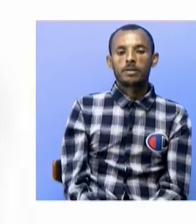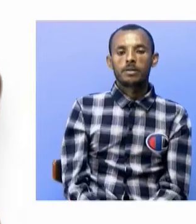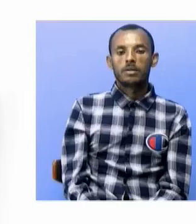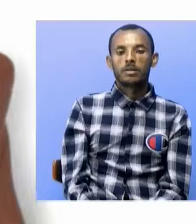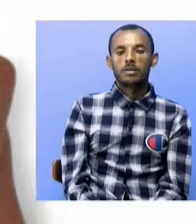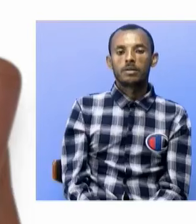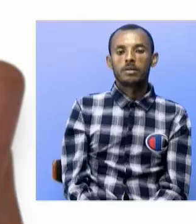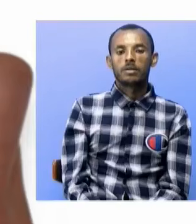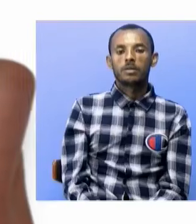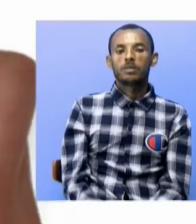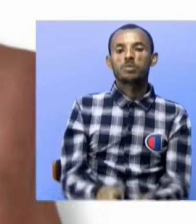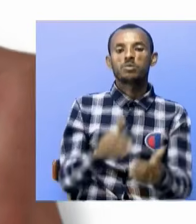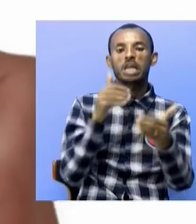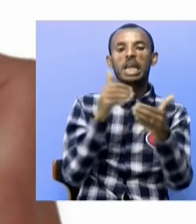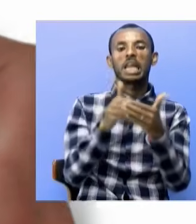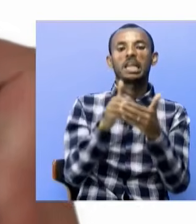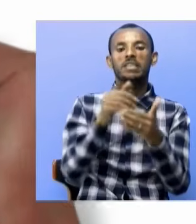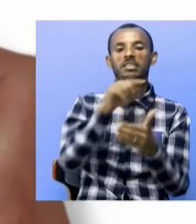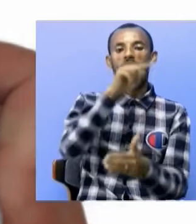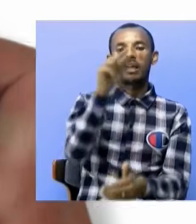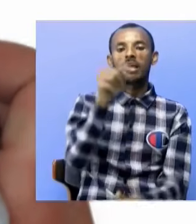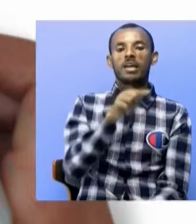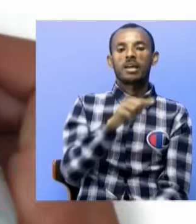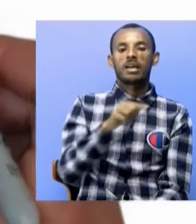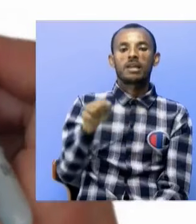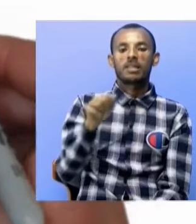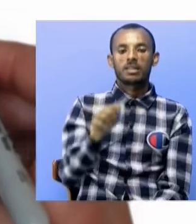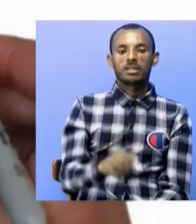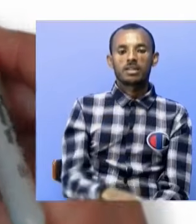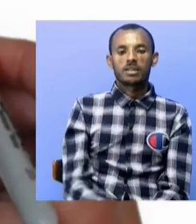To the nearest integer.